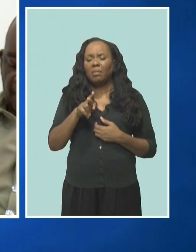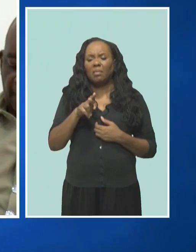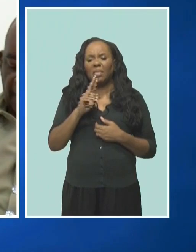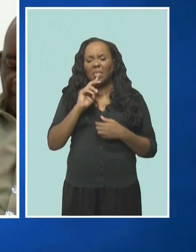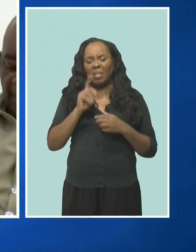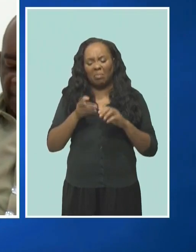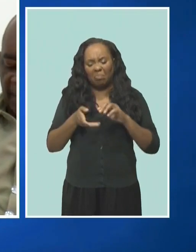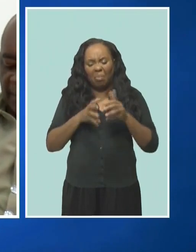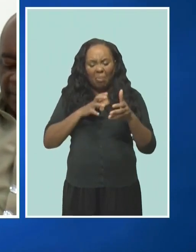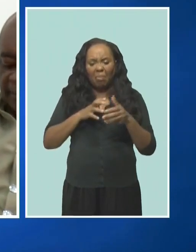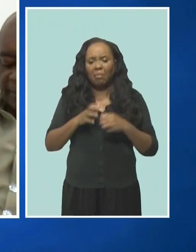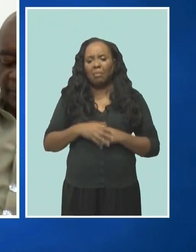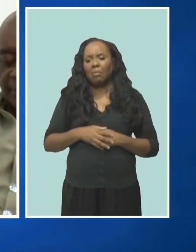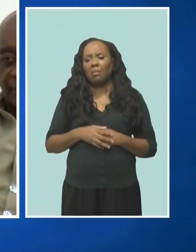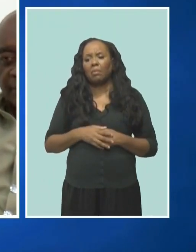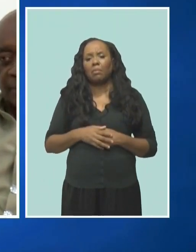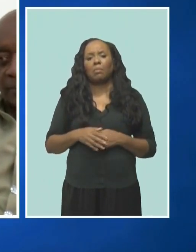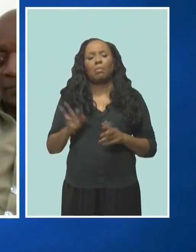the police to come.